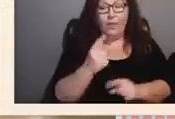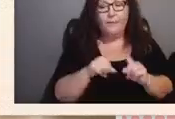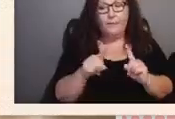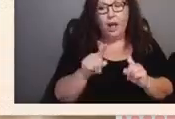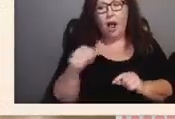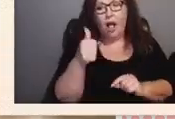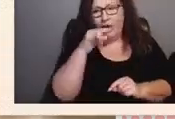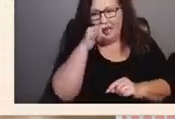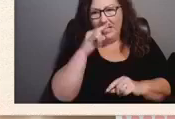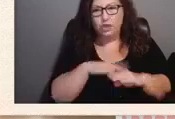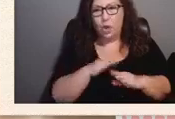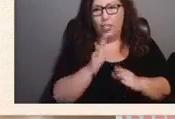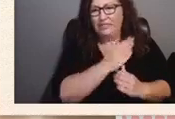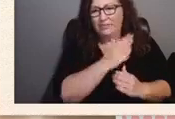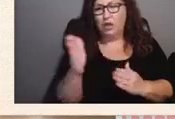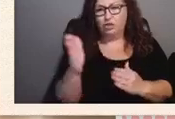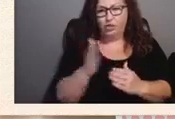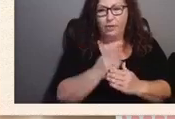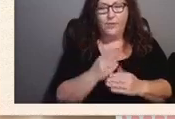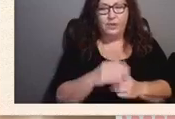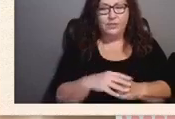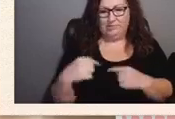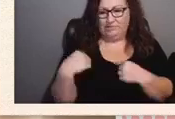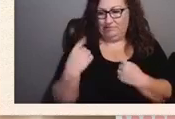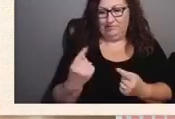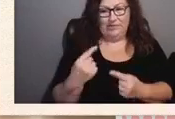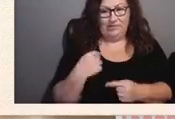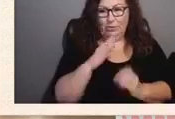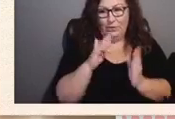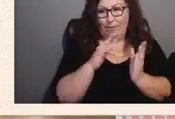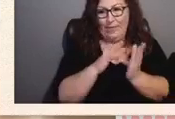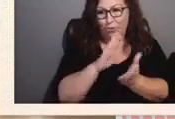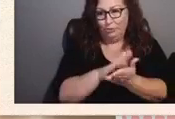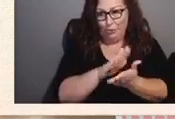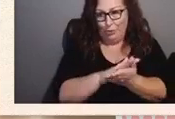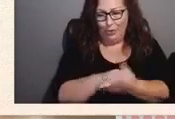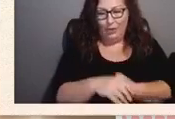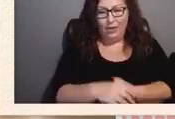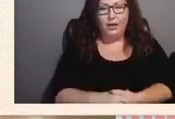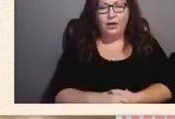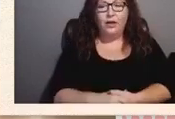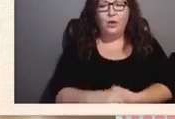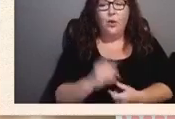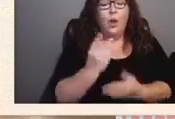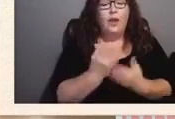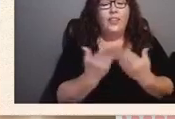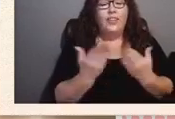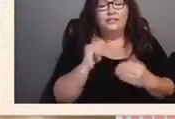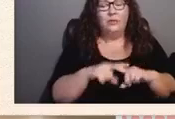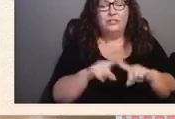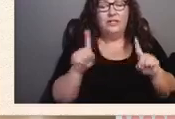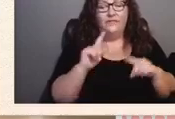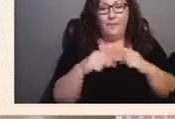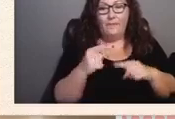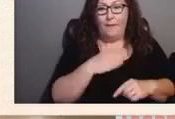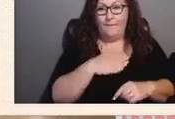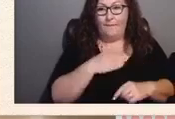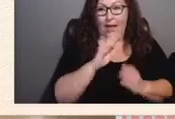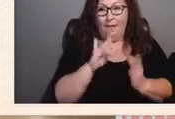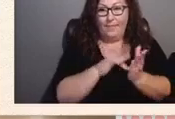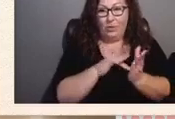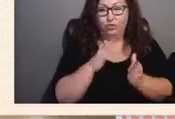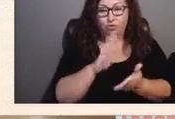spectrum since I was in middle school. One of the things that was different about my middle school is that it had